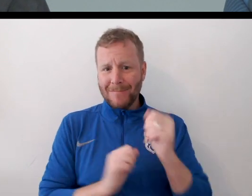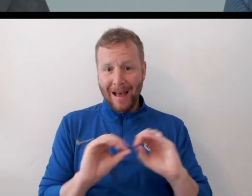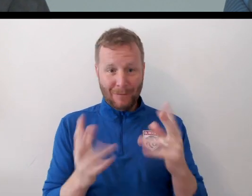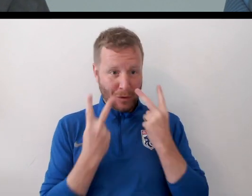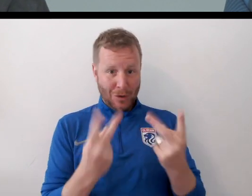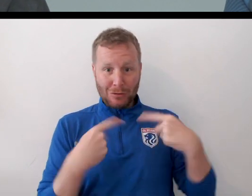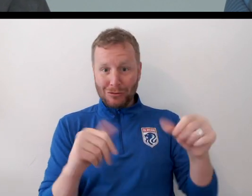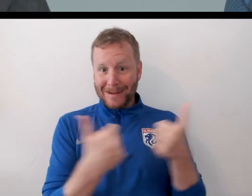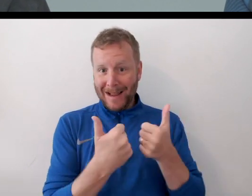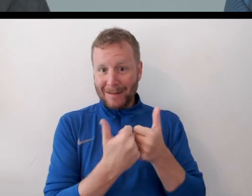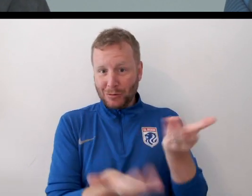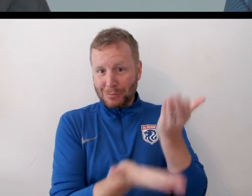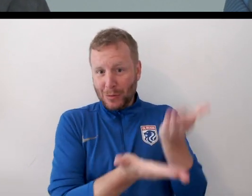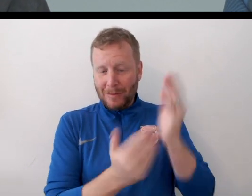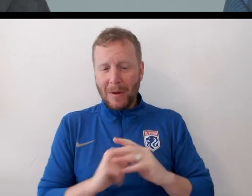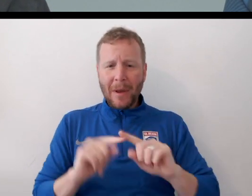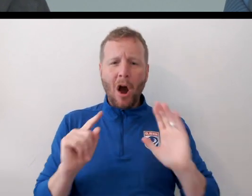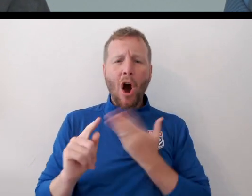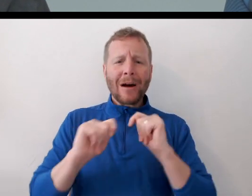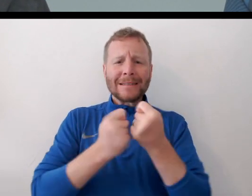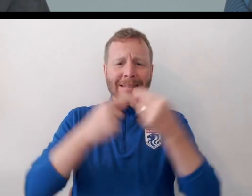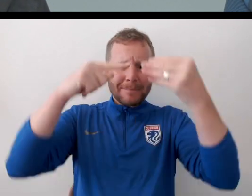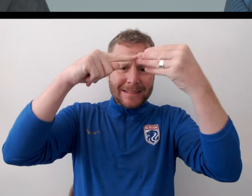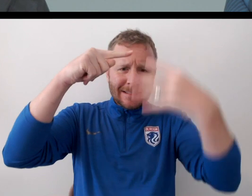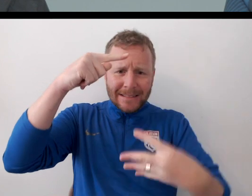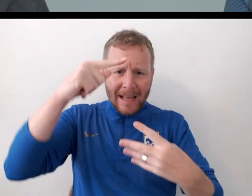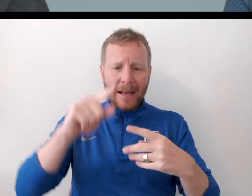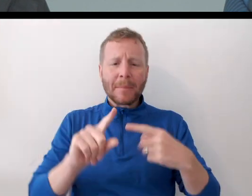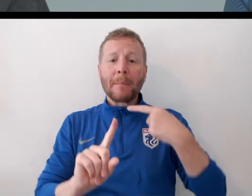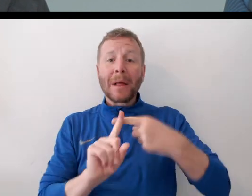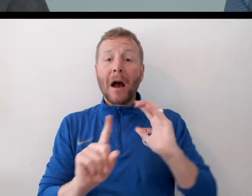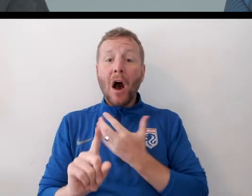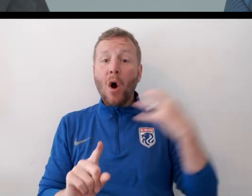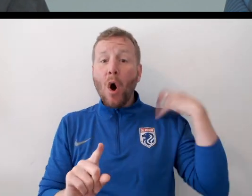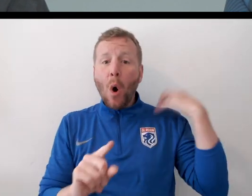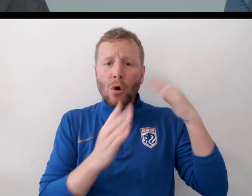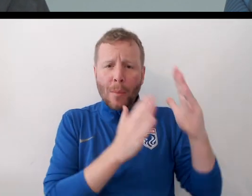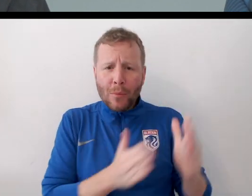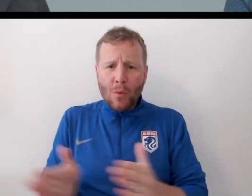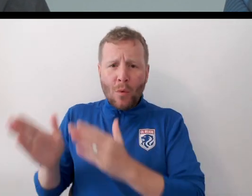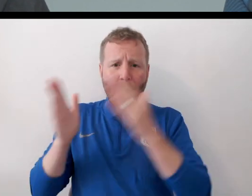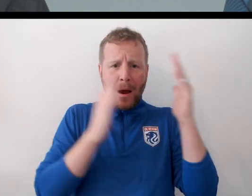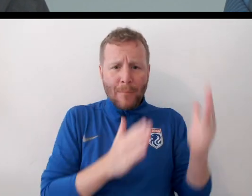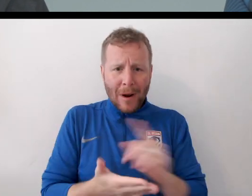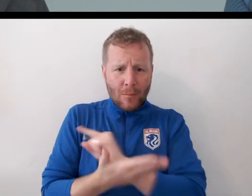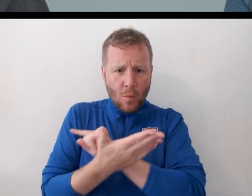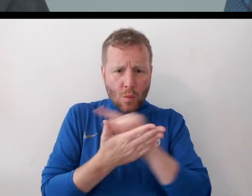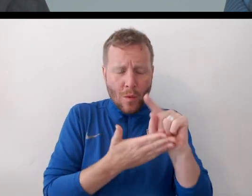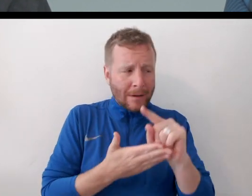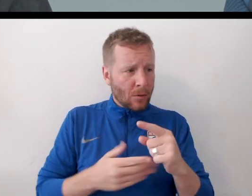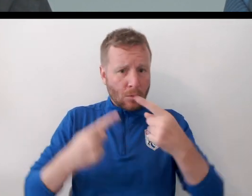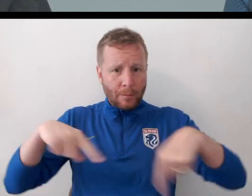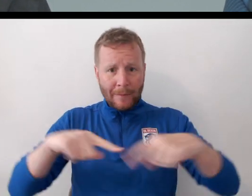which obviously you saw in the game. So I think, just the depth and just the preparation that Laura does with the team throughout the week obviously makes